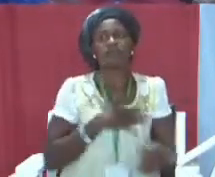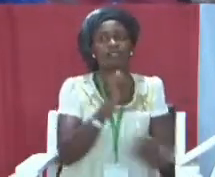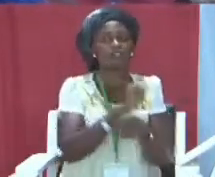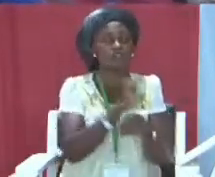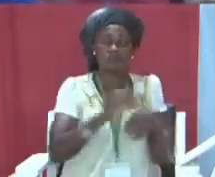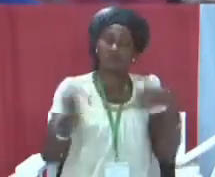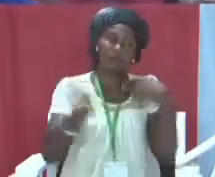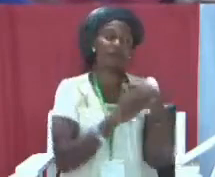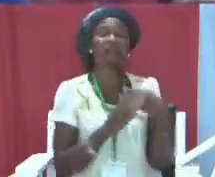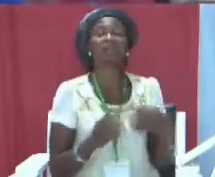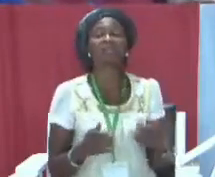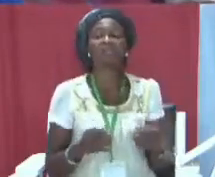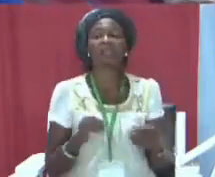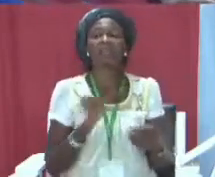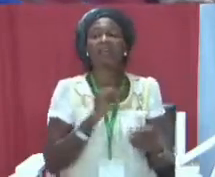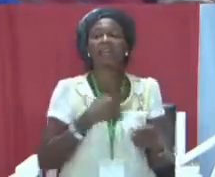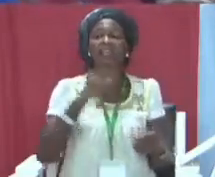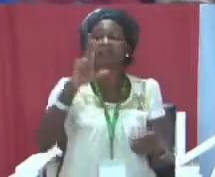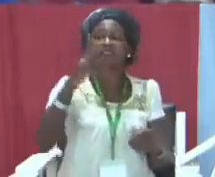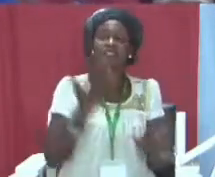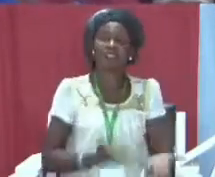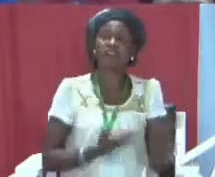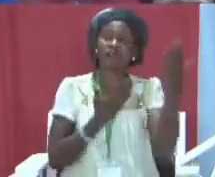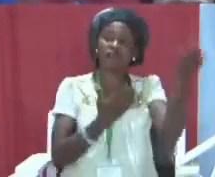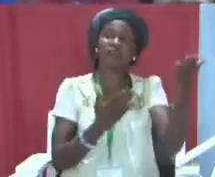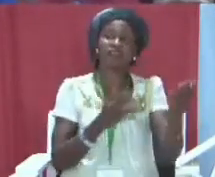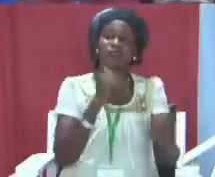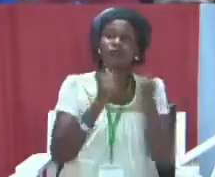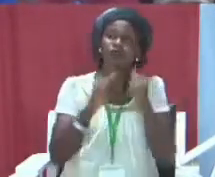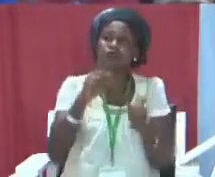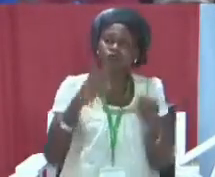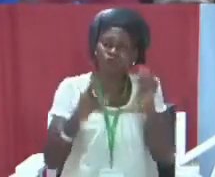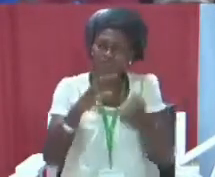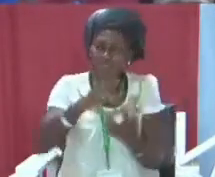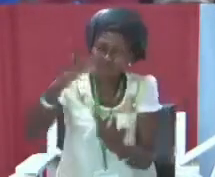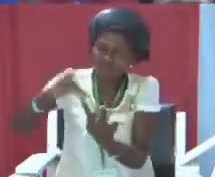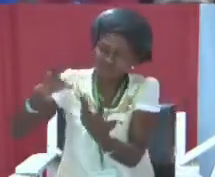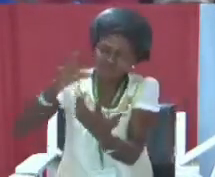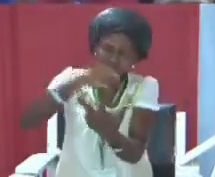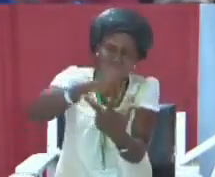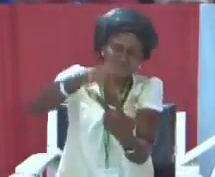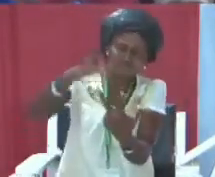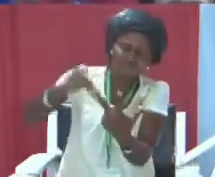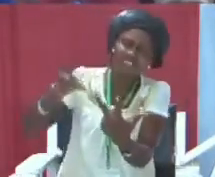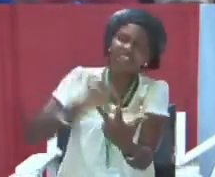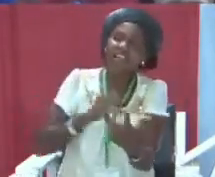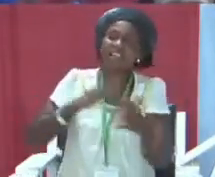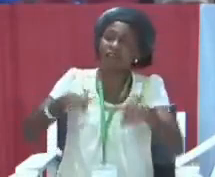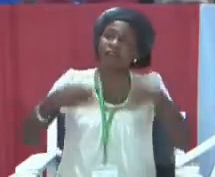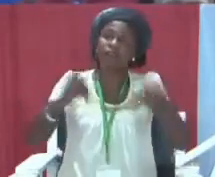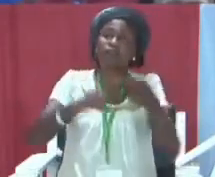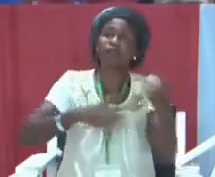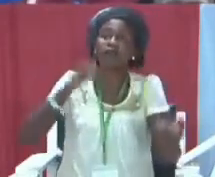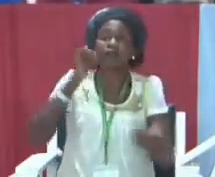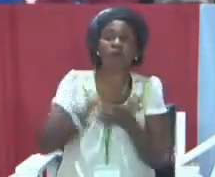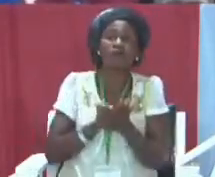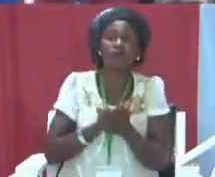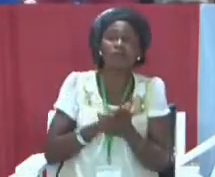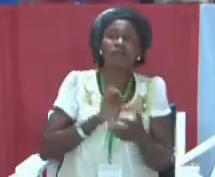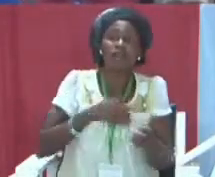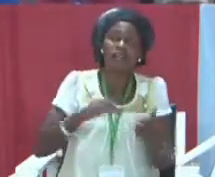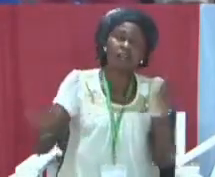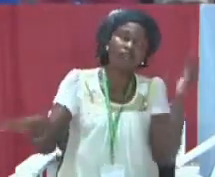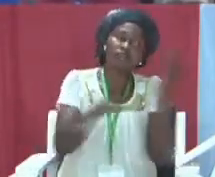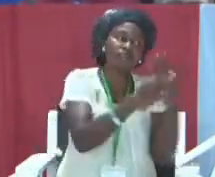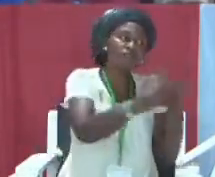are back. I have 3 offers. Which one do I take? I have confessed to my wife. I have put